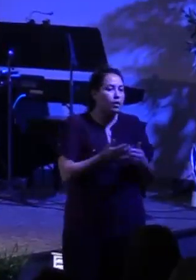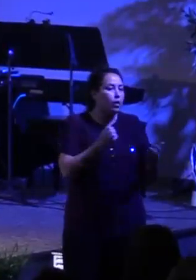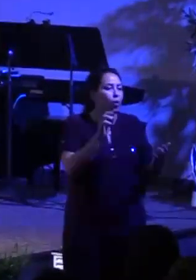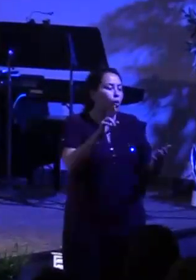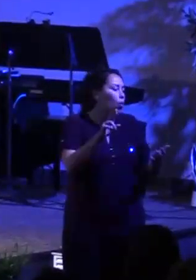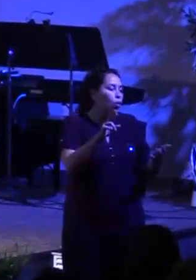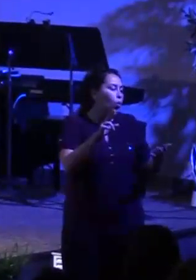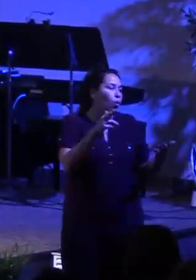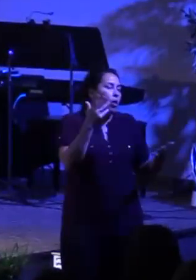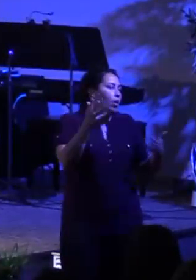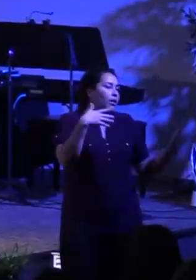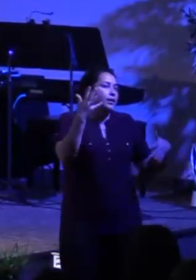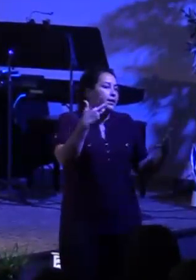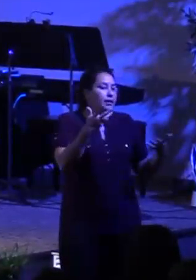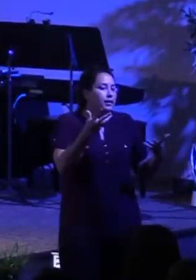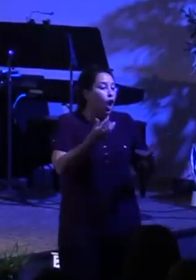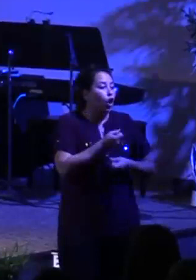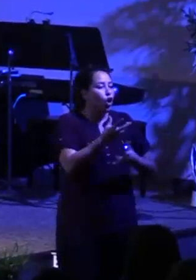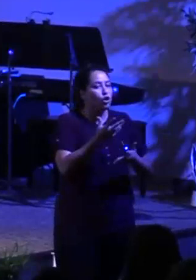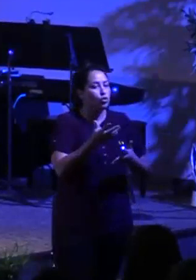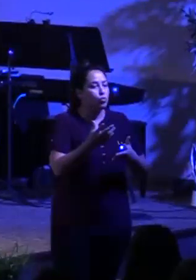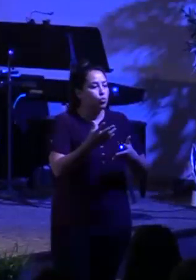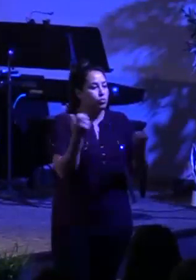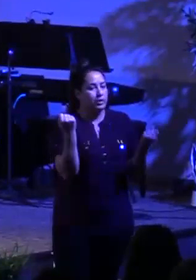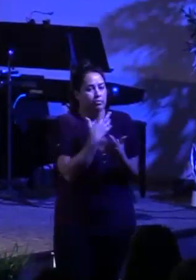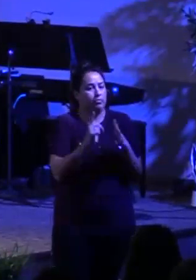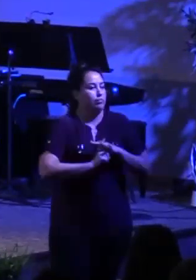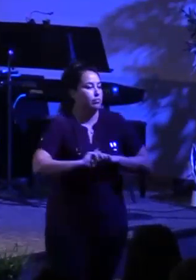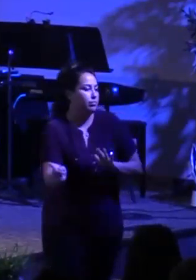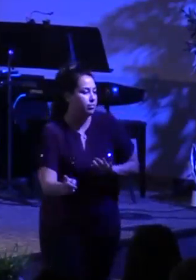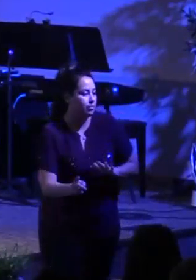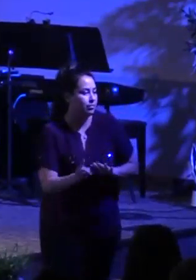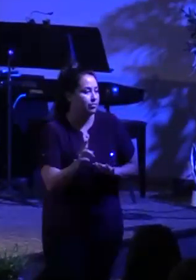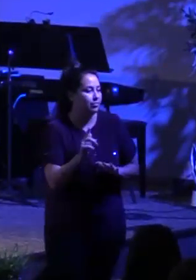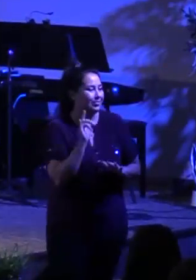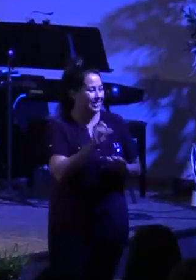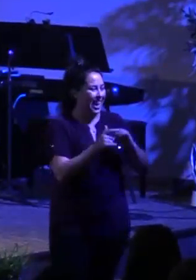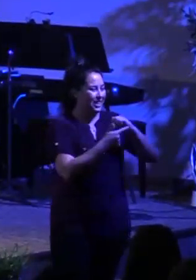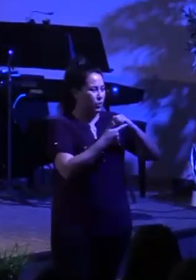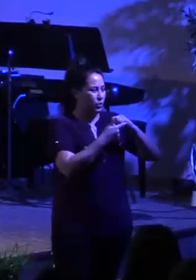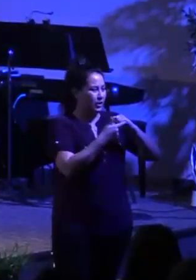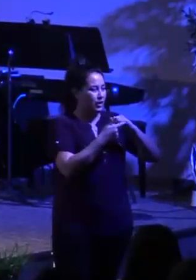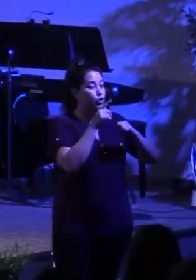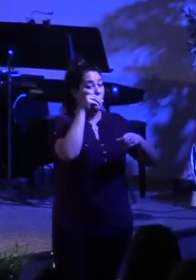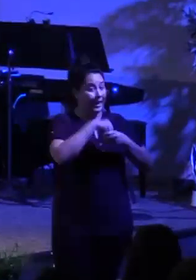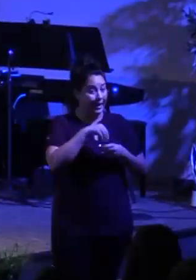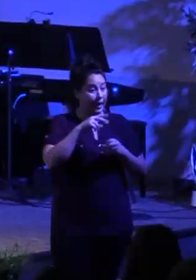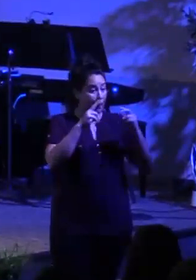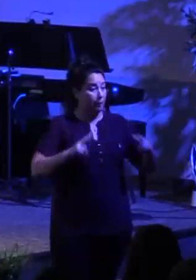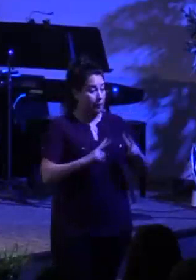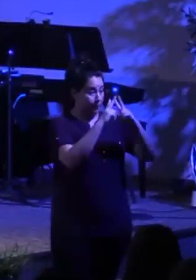or cause fight or flight responses, right? So that's what was going on in Paris while we were walking